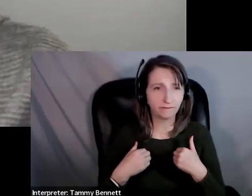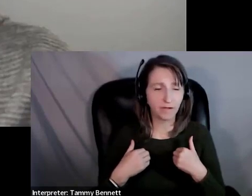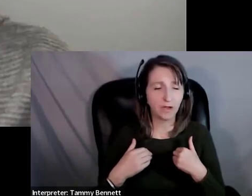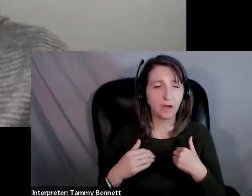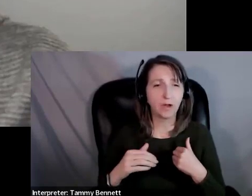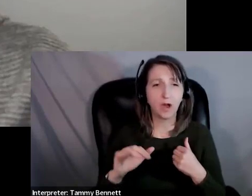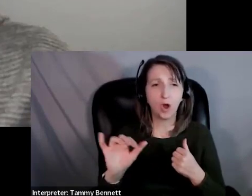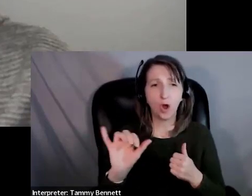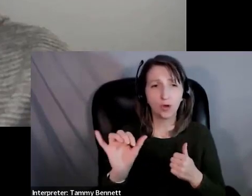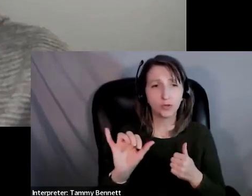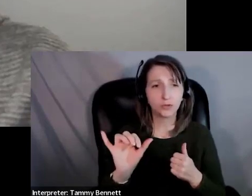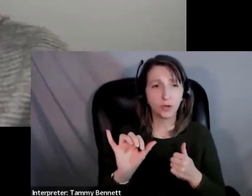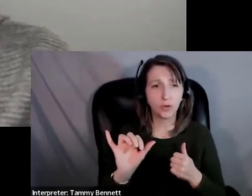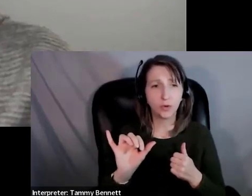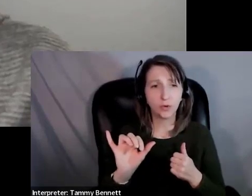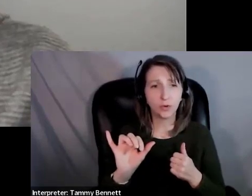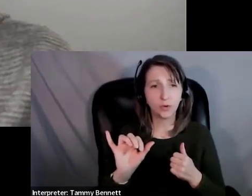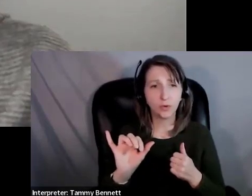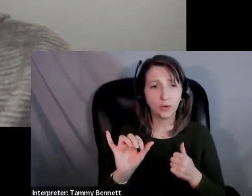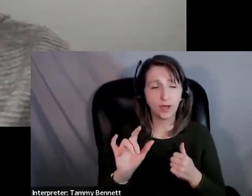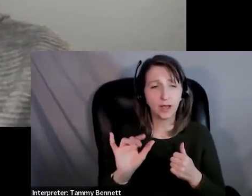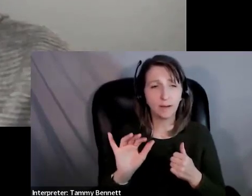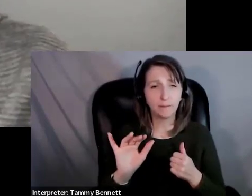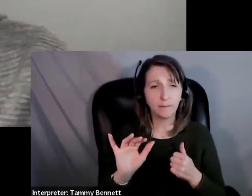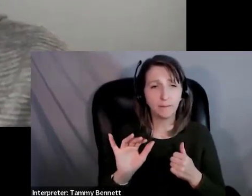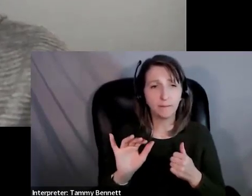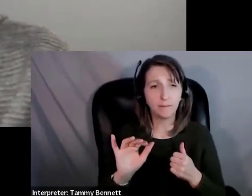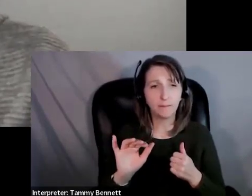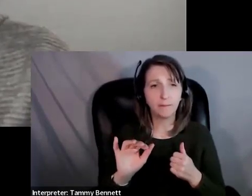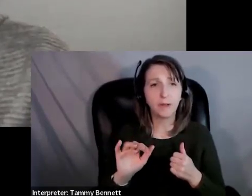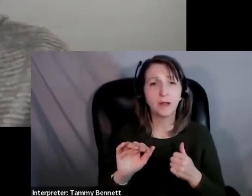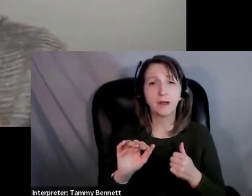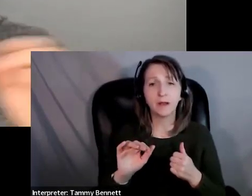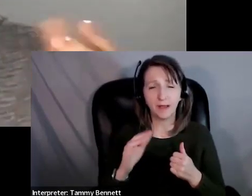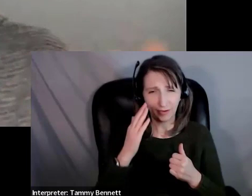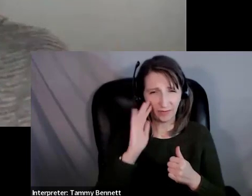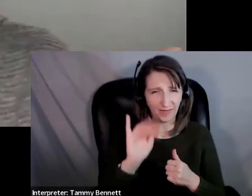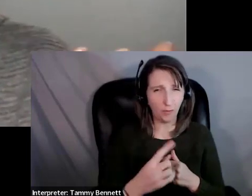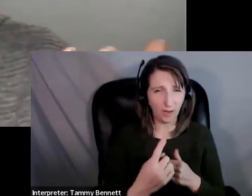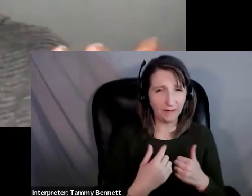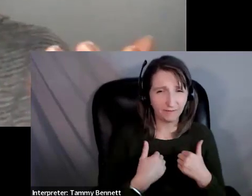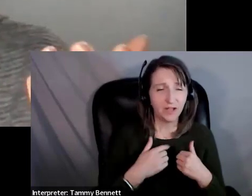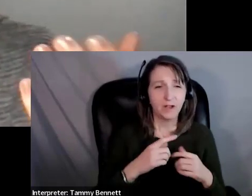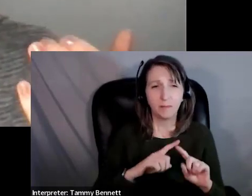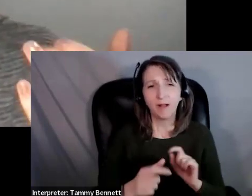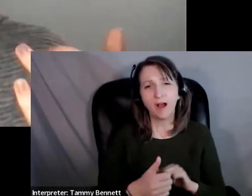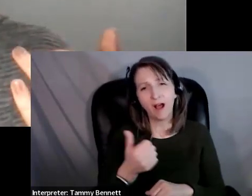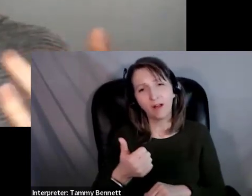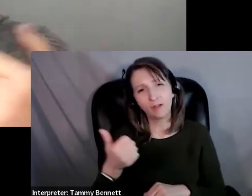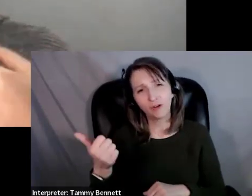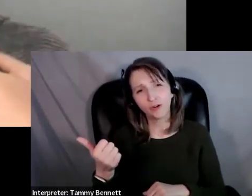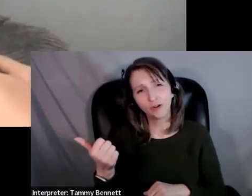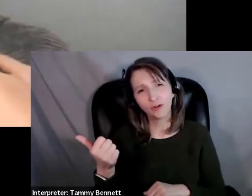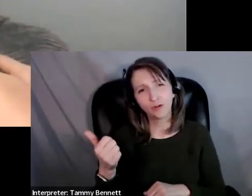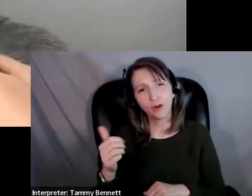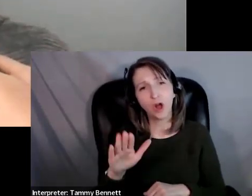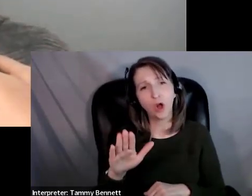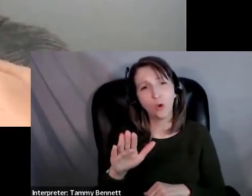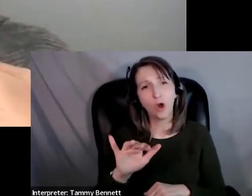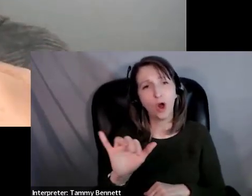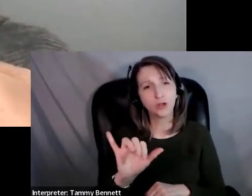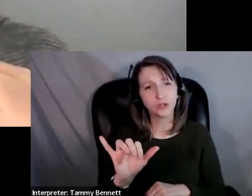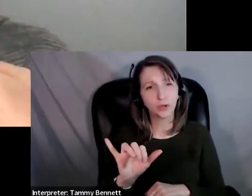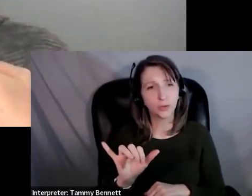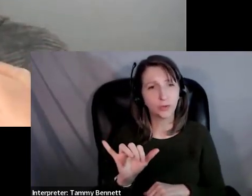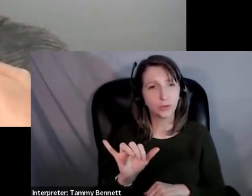and so does, I know ProloCo has that. Um, but there are other, um, oh, so does,